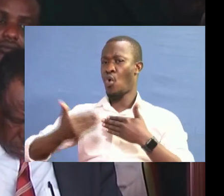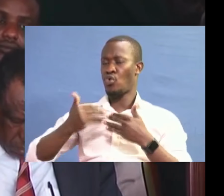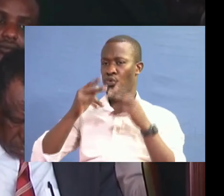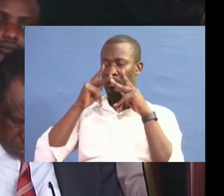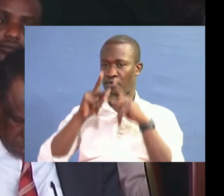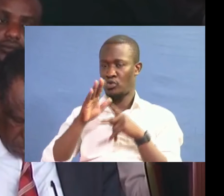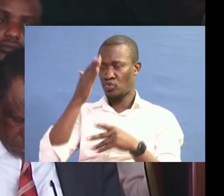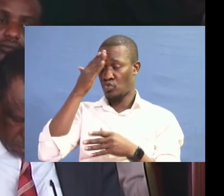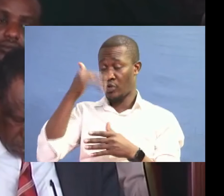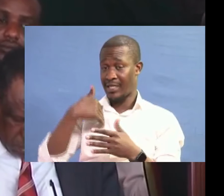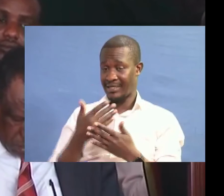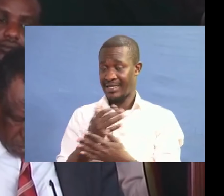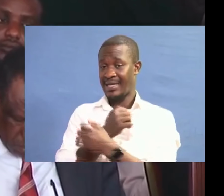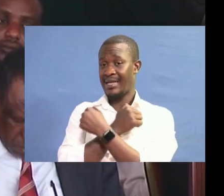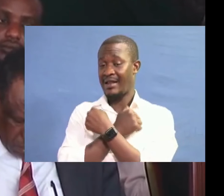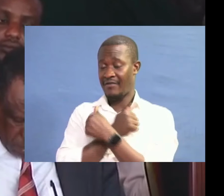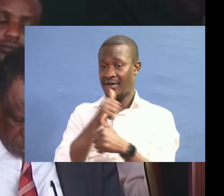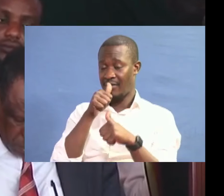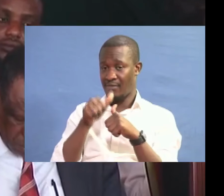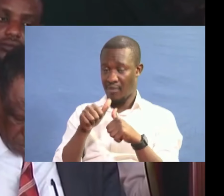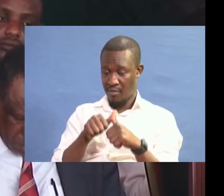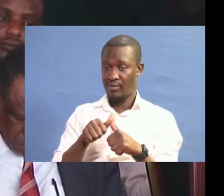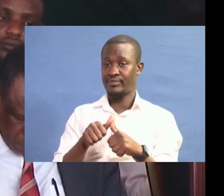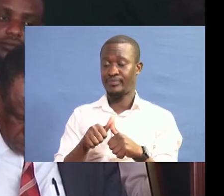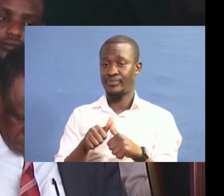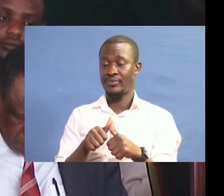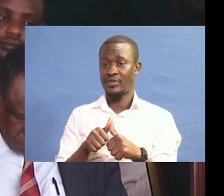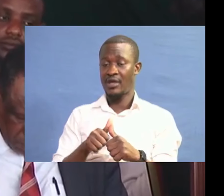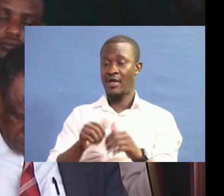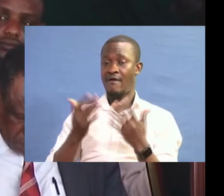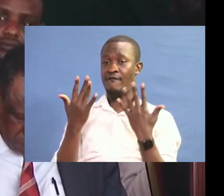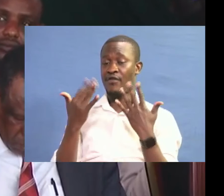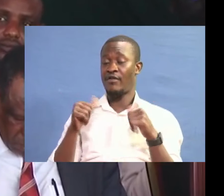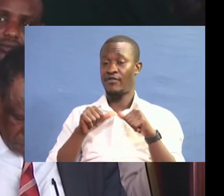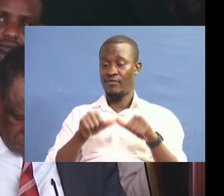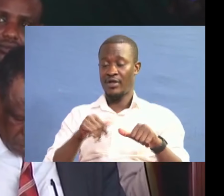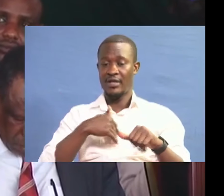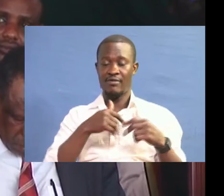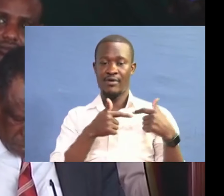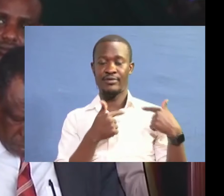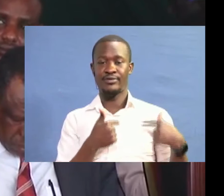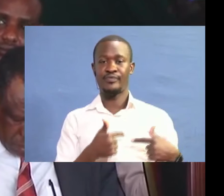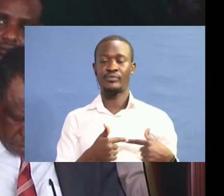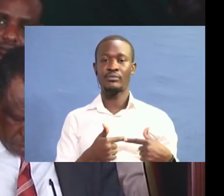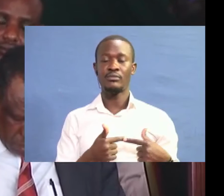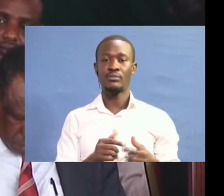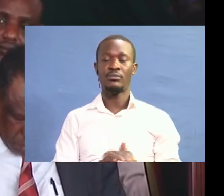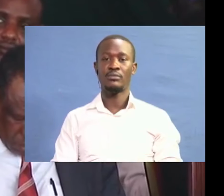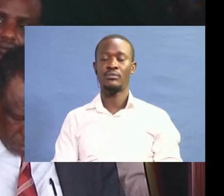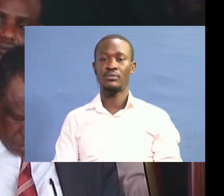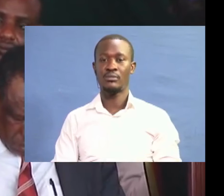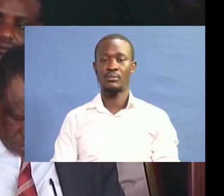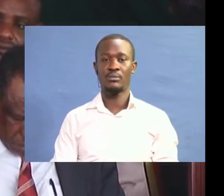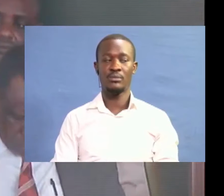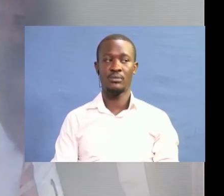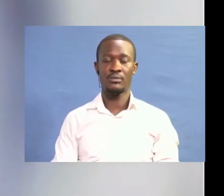you are loved beyond measure and remembered with boundless affection. Forever you shall remain in our hearts. Thank you.